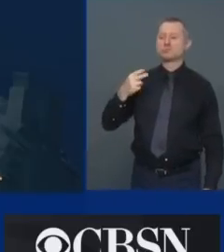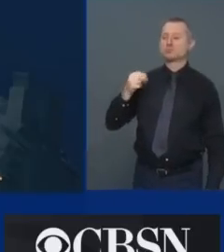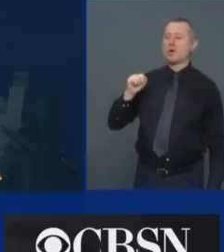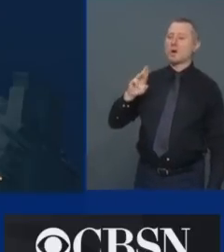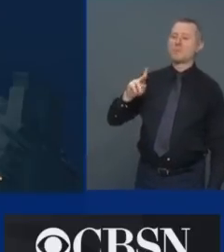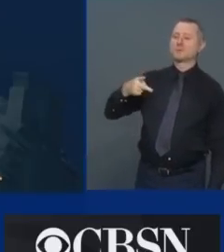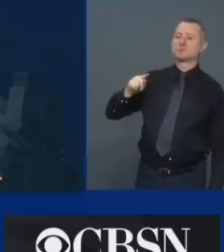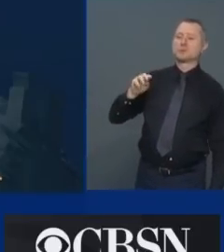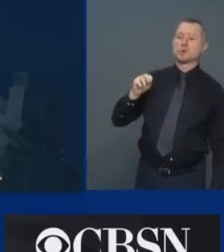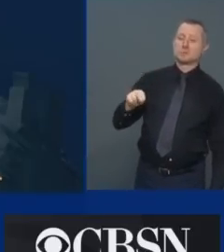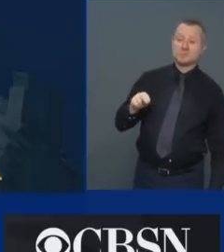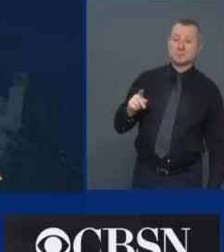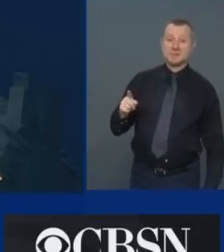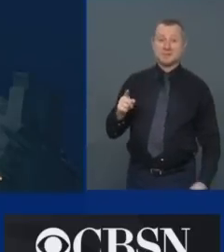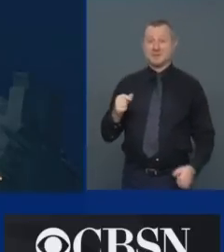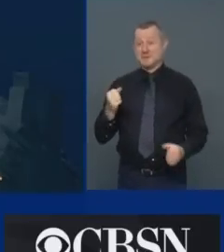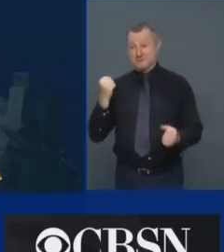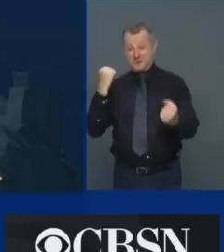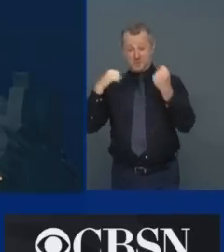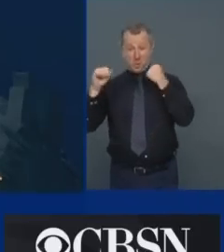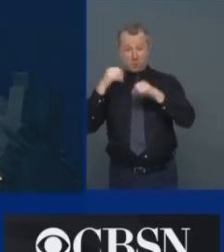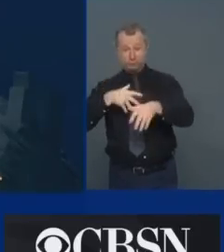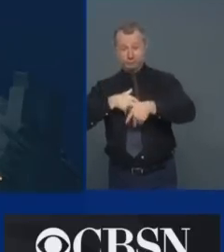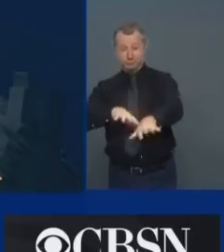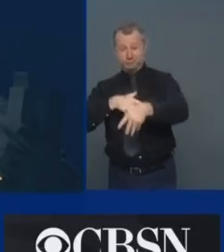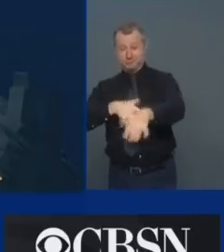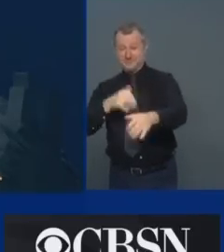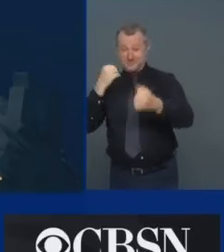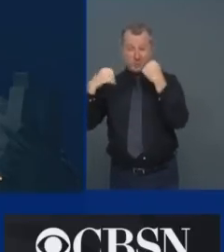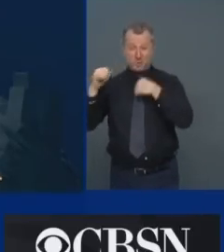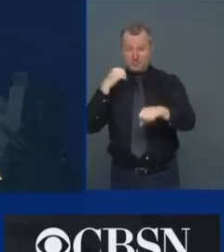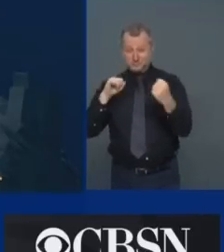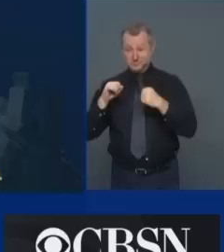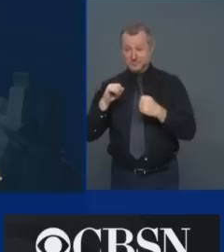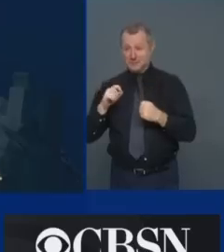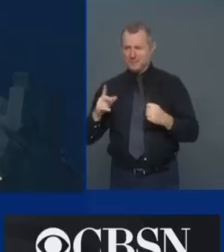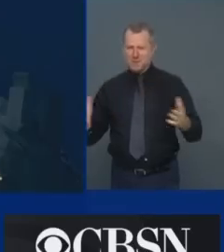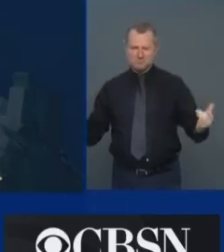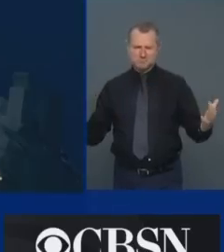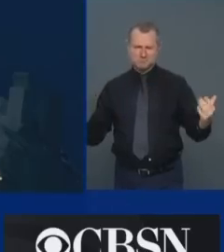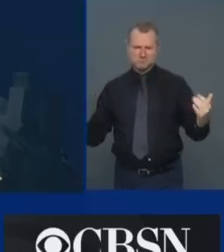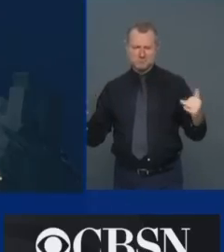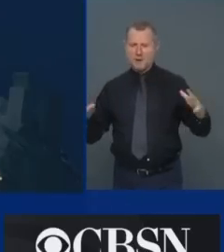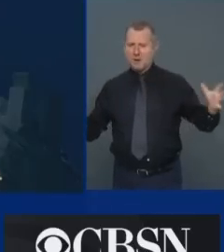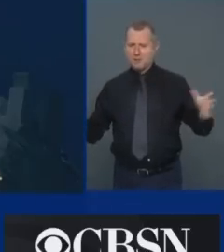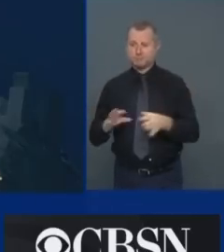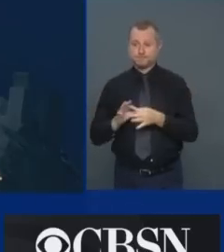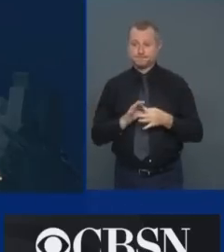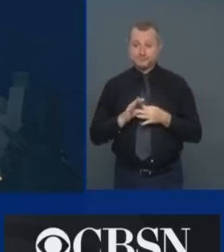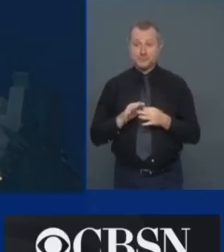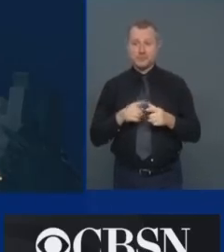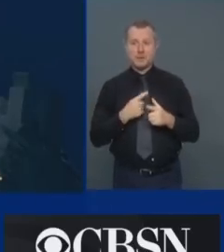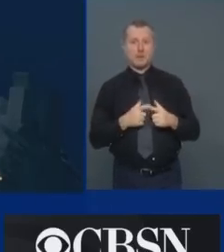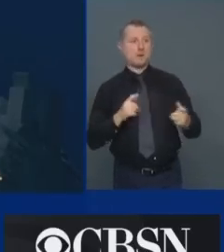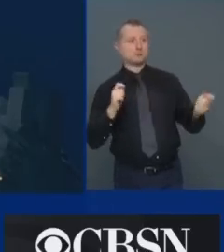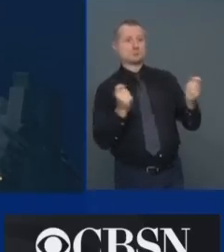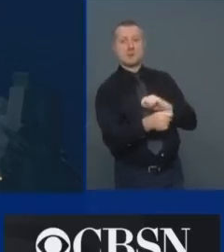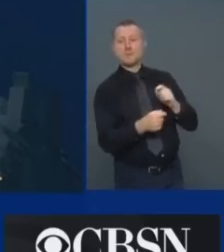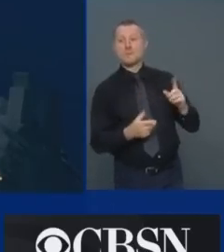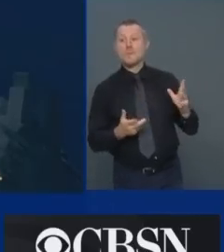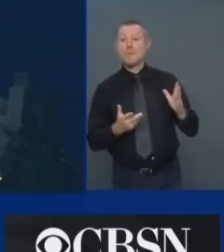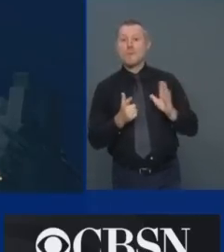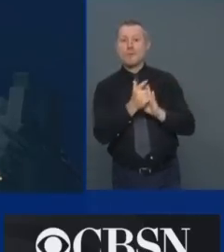demonstration, organize the public spirit so you can make change with legislation, and then you